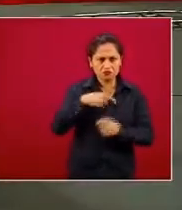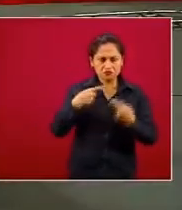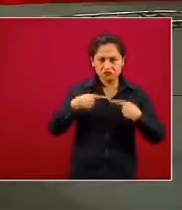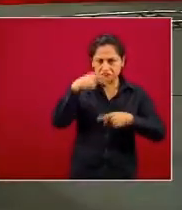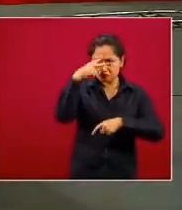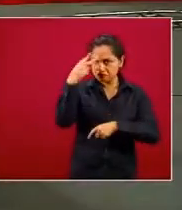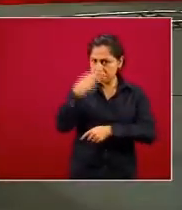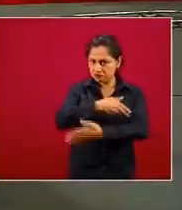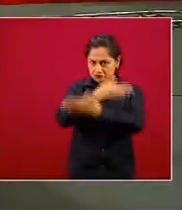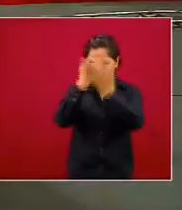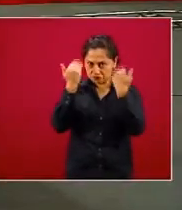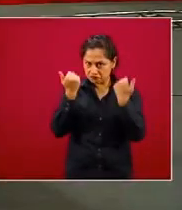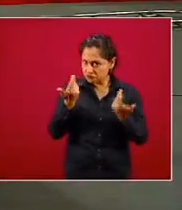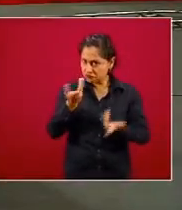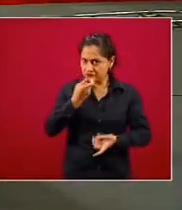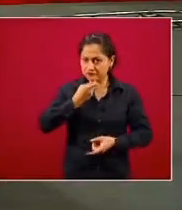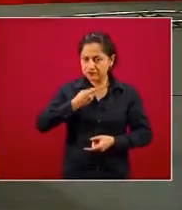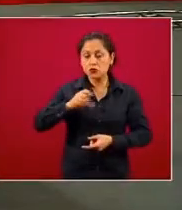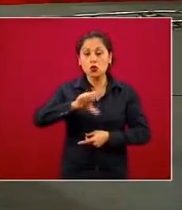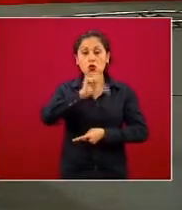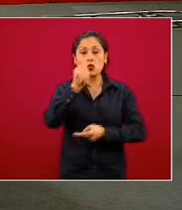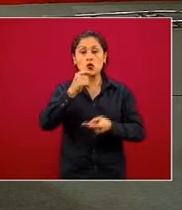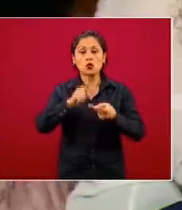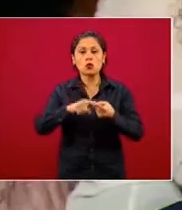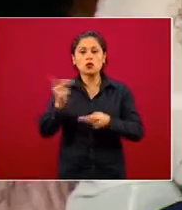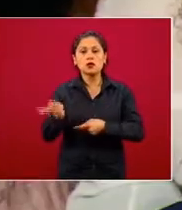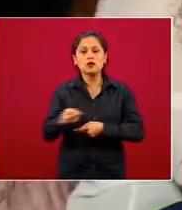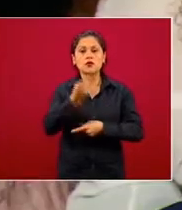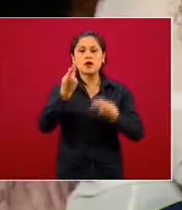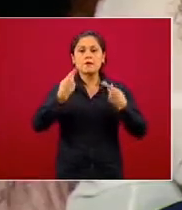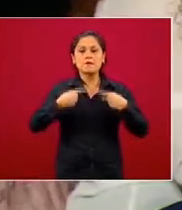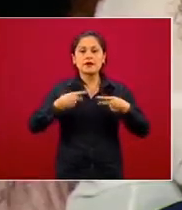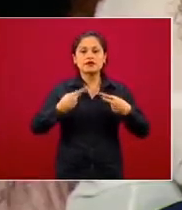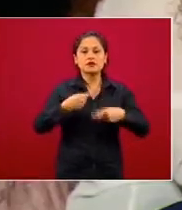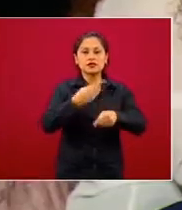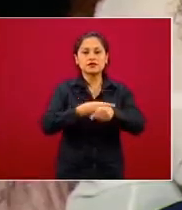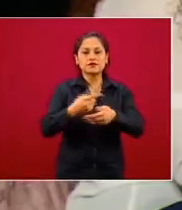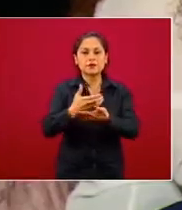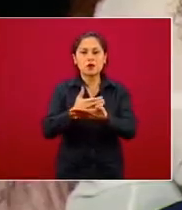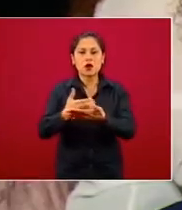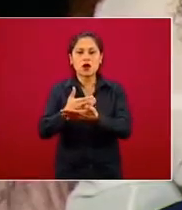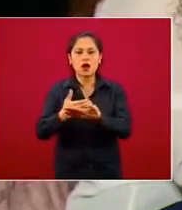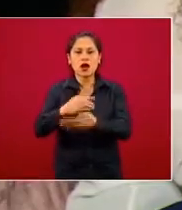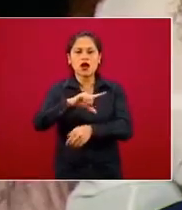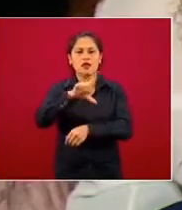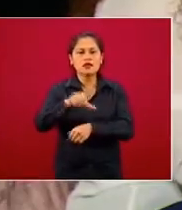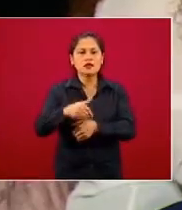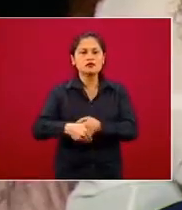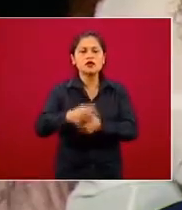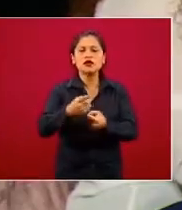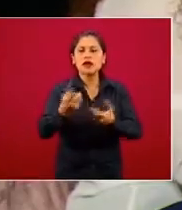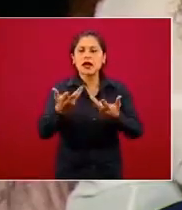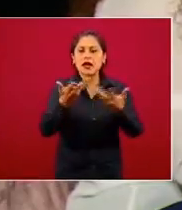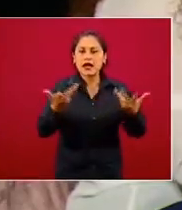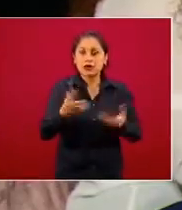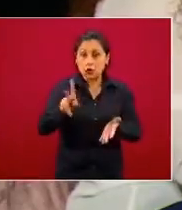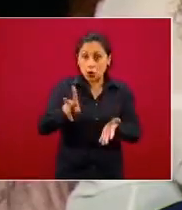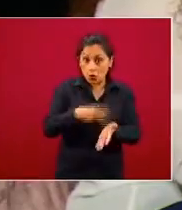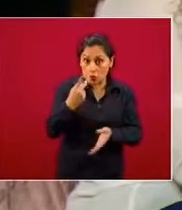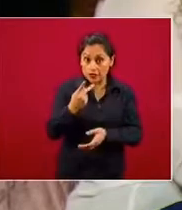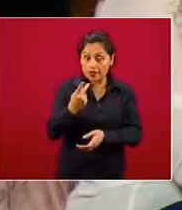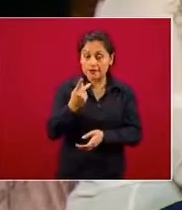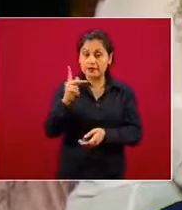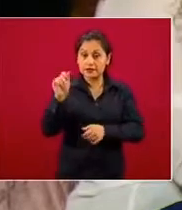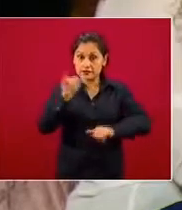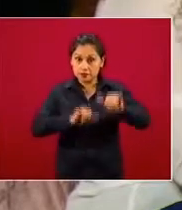Next permite, los question, for the pacientes que se van patients recuperando de recovering from COVID, ¿qué COVID-19, indicaciones deben what seguir? instructions ¿Se should they tendrán que follow? Should realizar they be alguna prueba retested? después de cierto And tiempo? then you Y